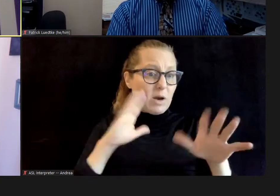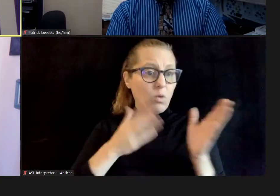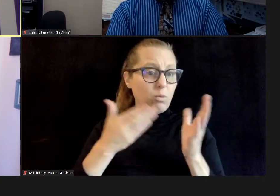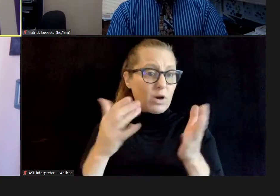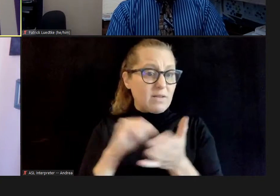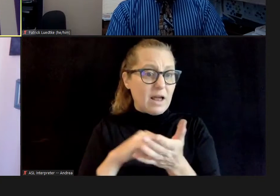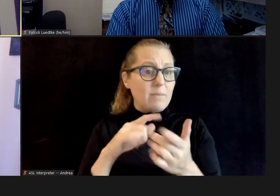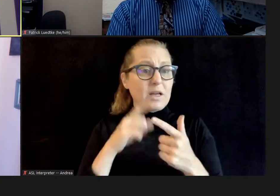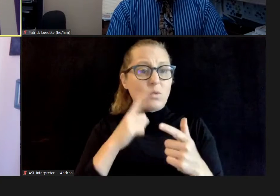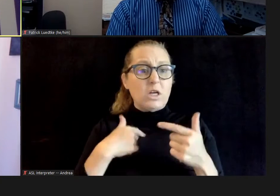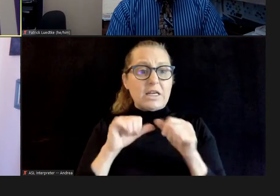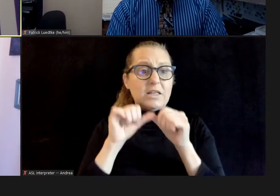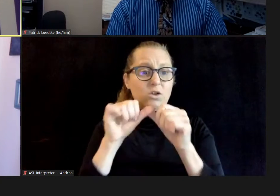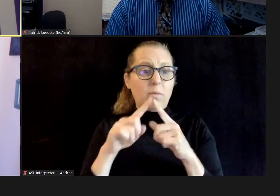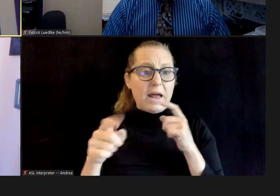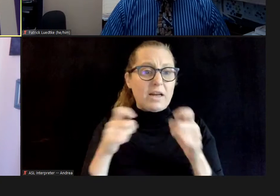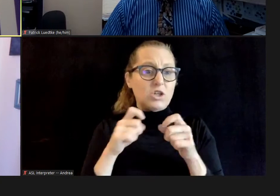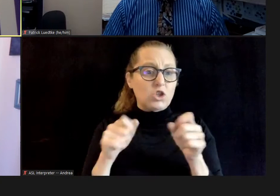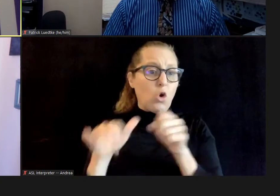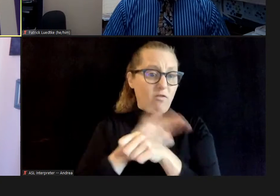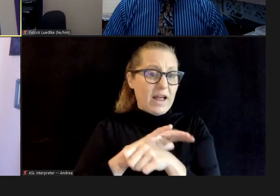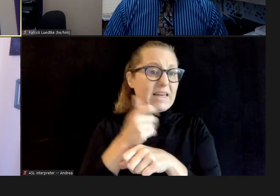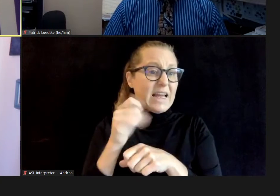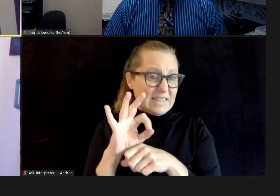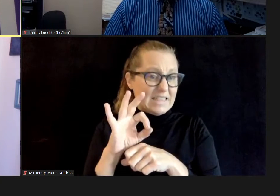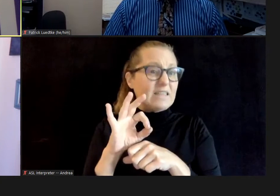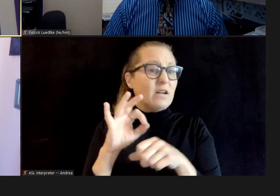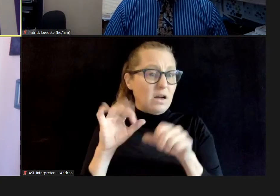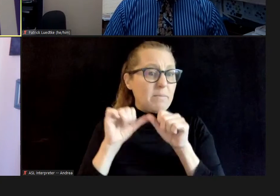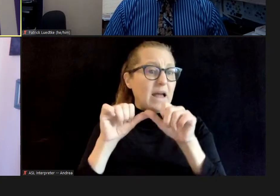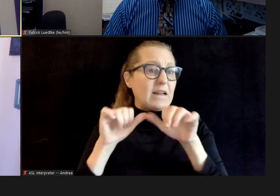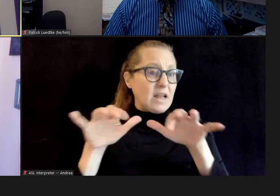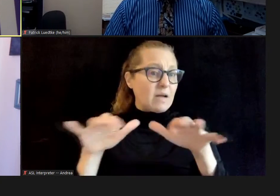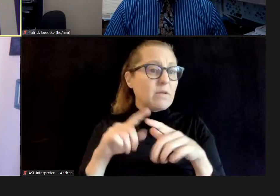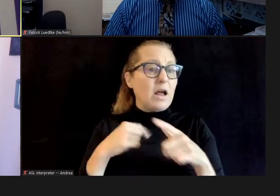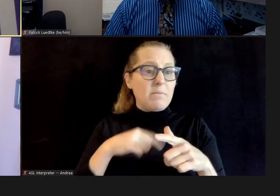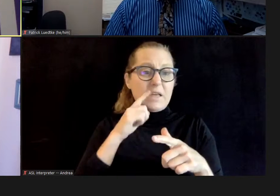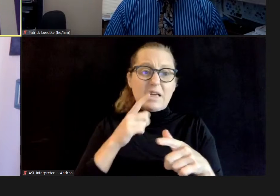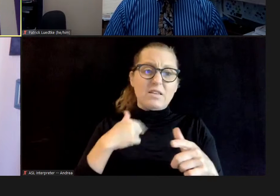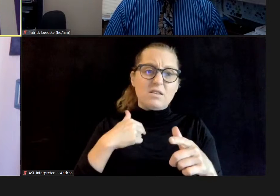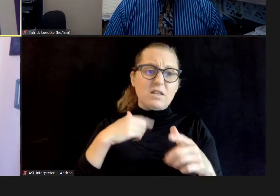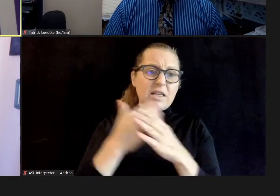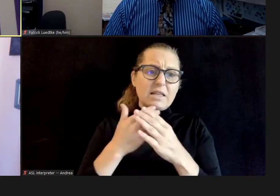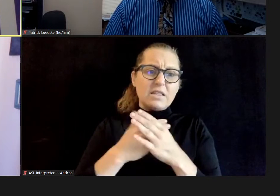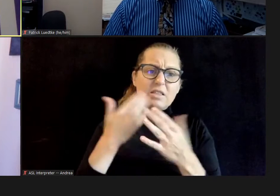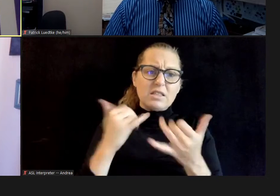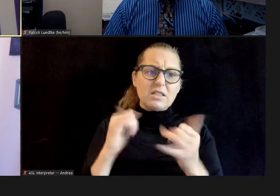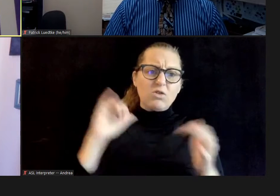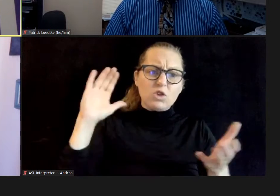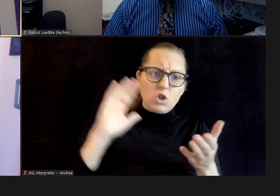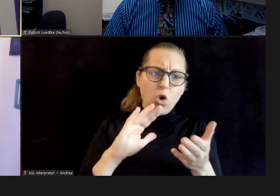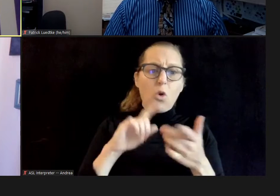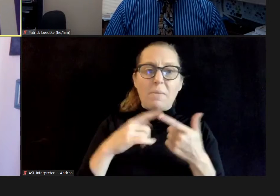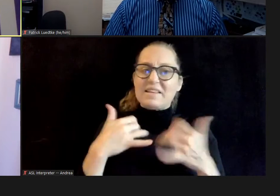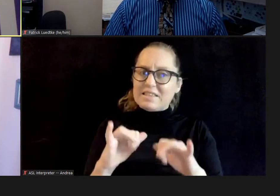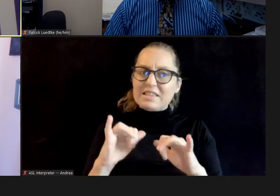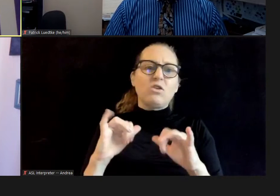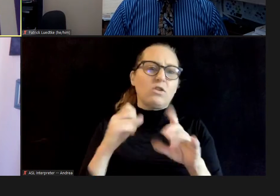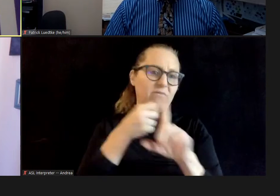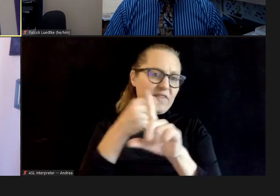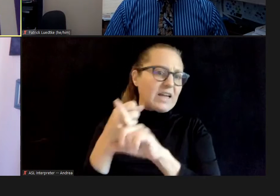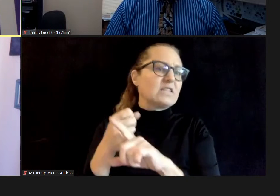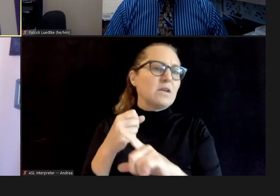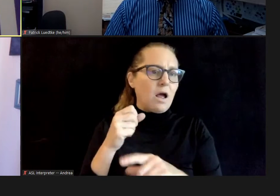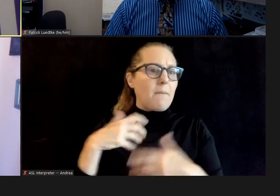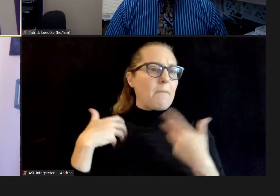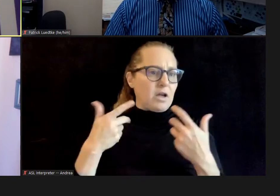COVID-19 pandemic, even as reports of COVID-19 cases, deaths, and hospitalizations have slowed significantly since the peak of our Omicron surge at the